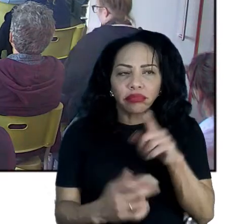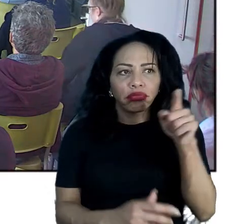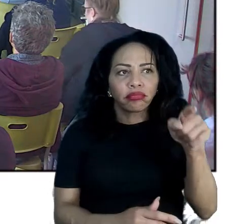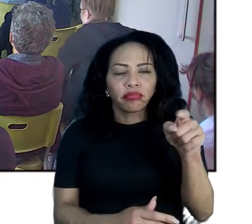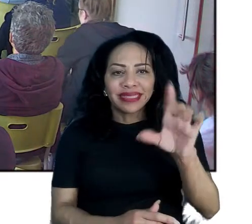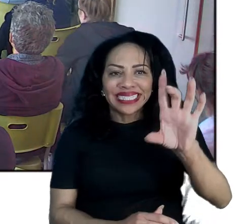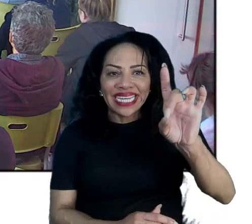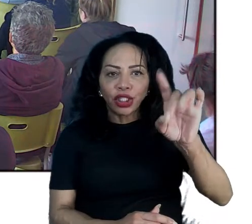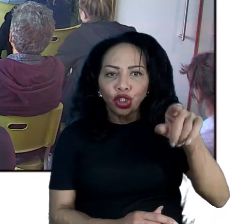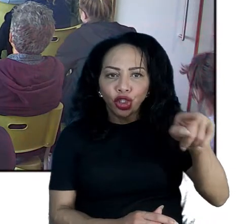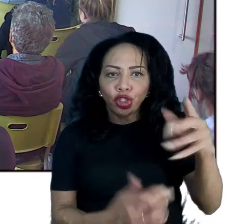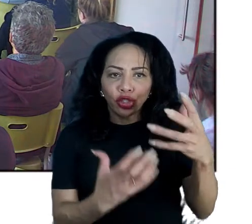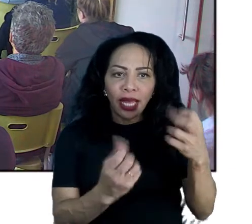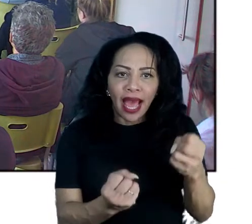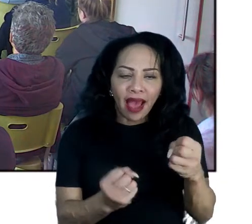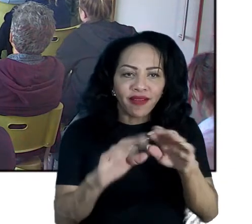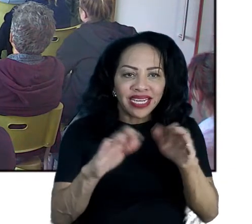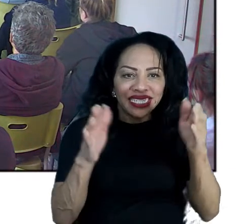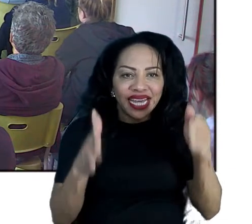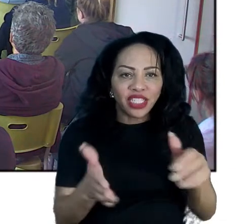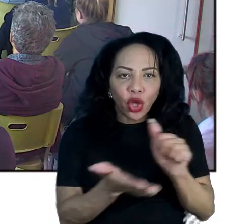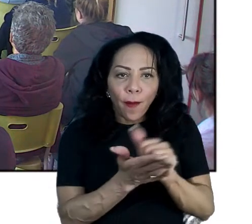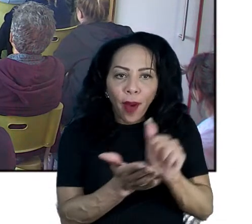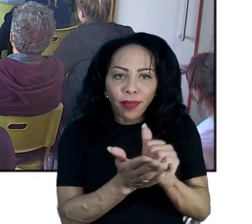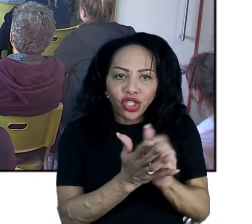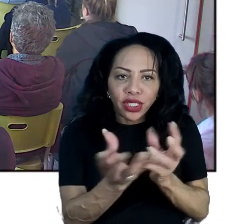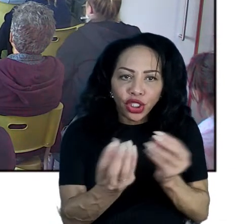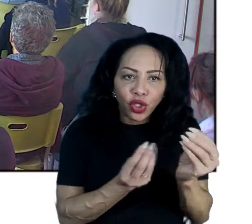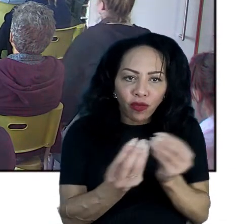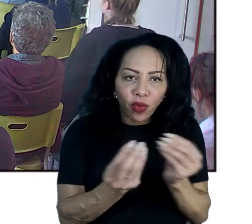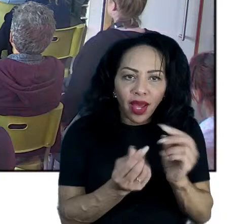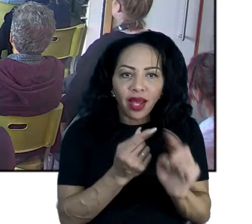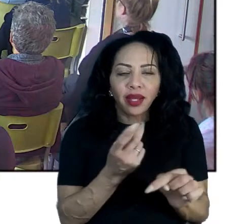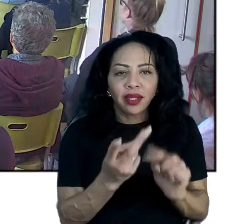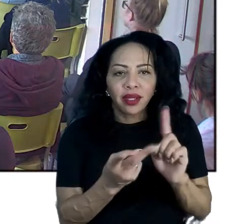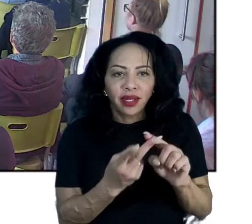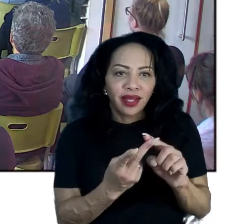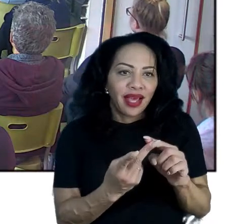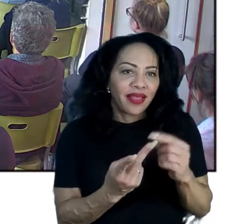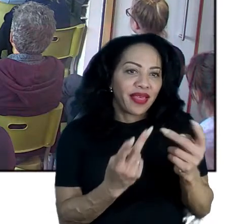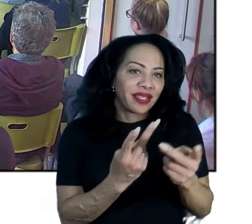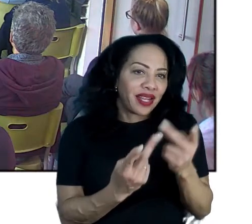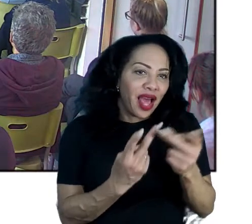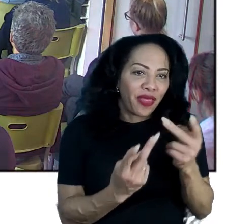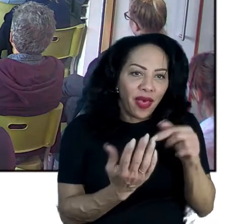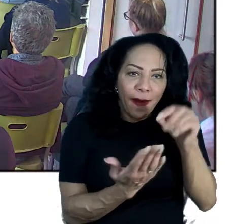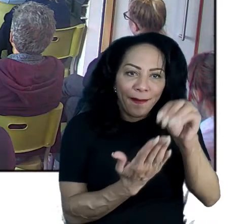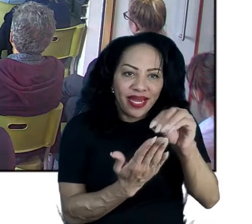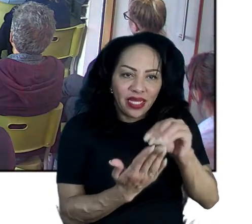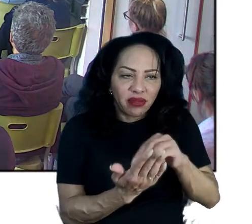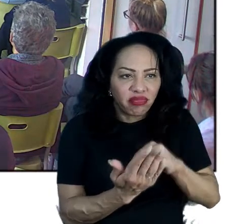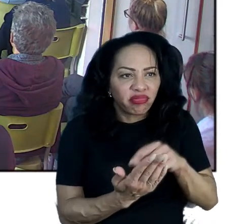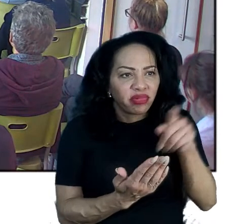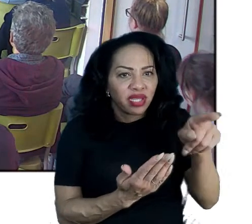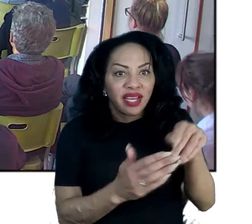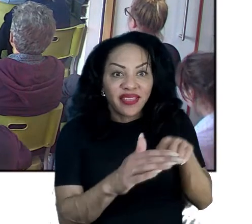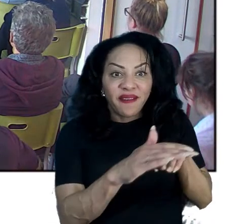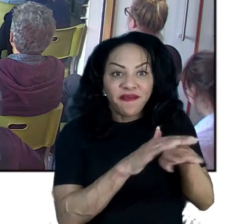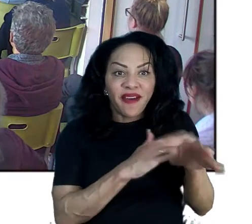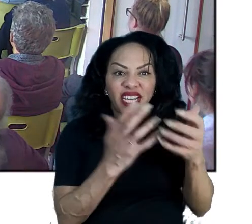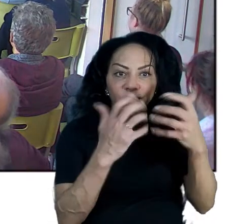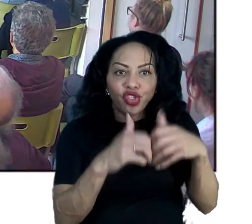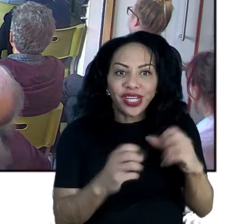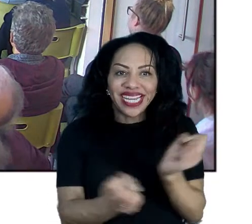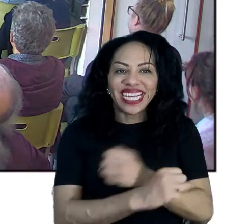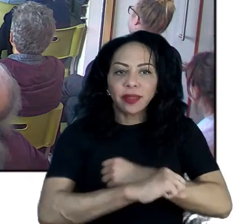internet. And you can there's one Council of Management minutes where the organisation's fax machine explodes, and they kind of